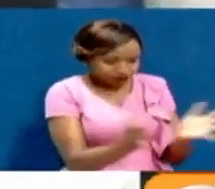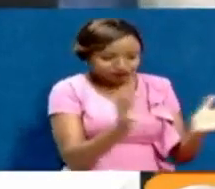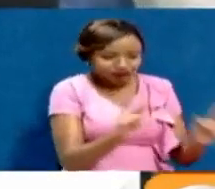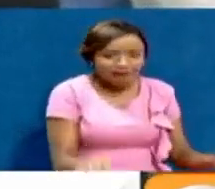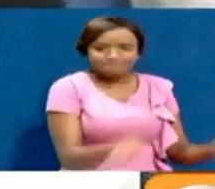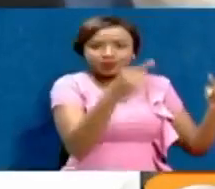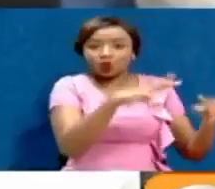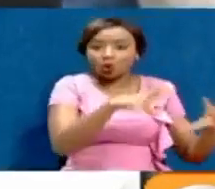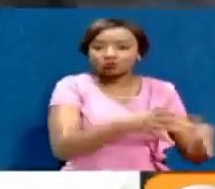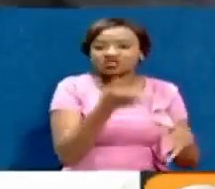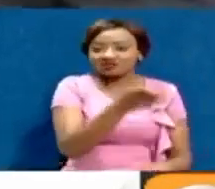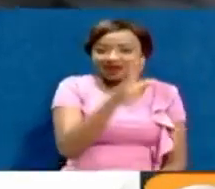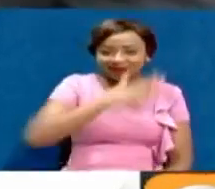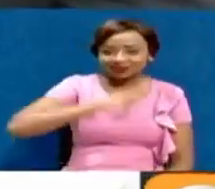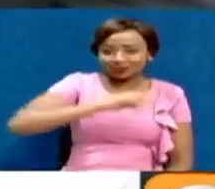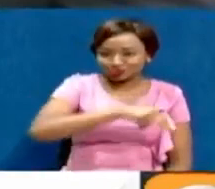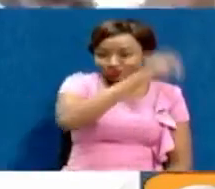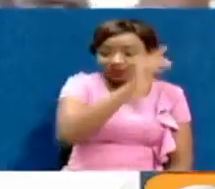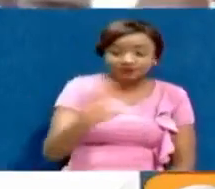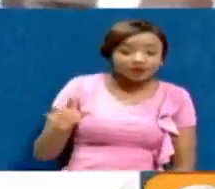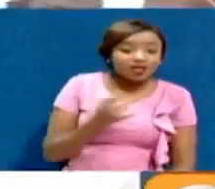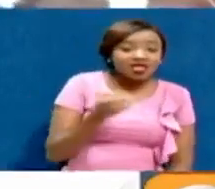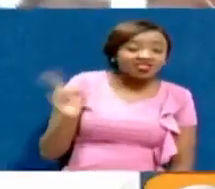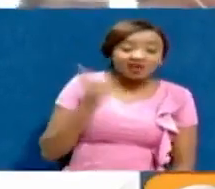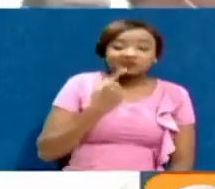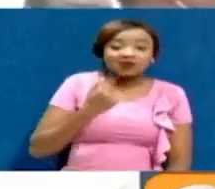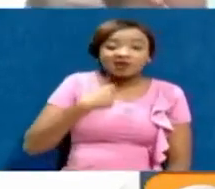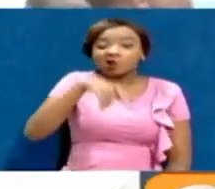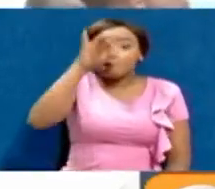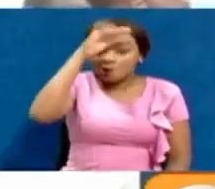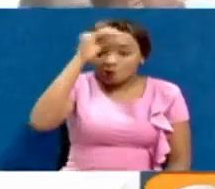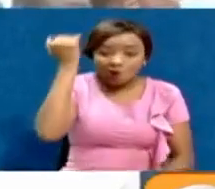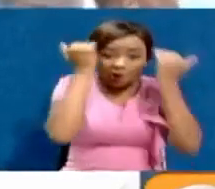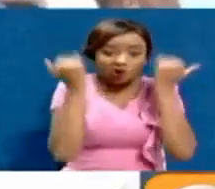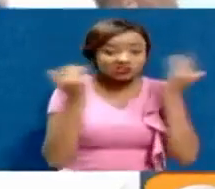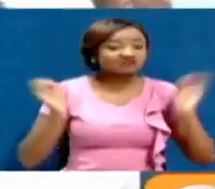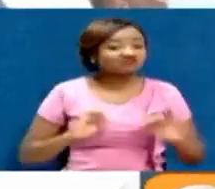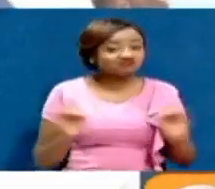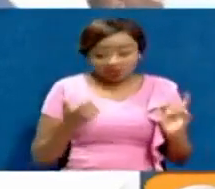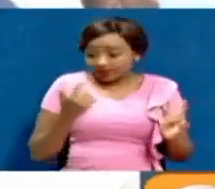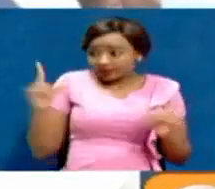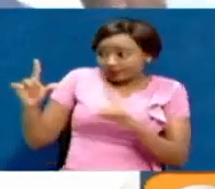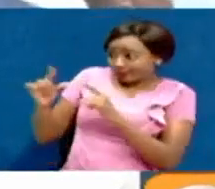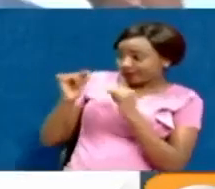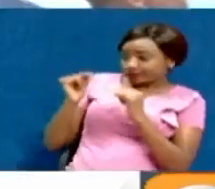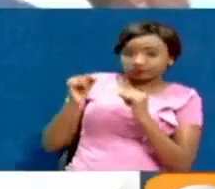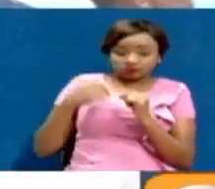Samburu North. Awaja sema watanipeleka mahakamani na nimeashiliwa, nimeambiwa